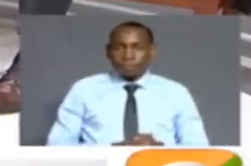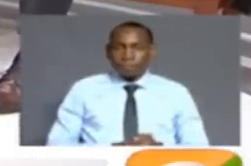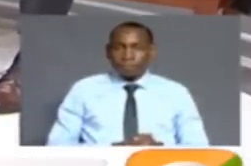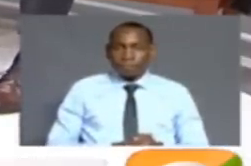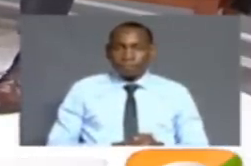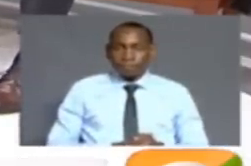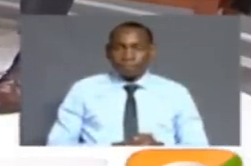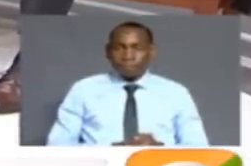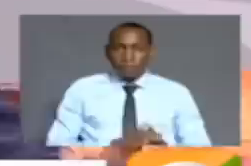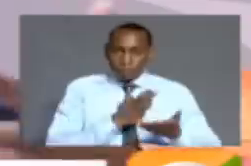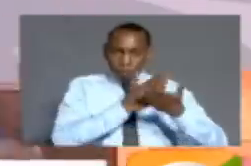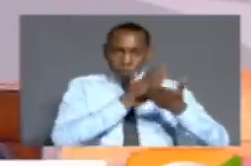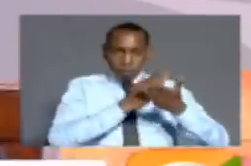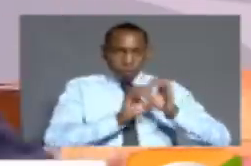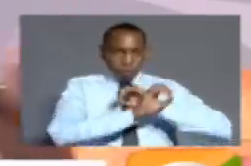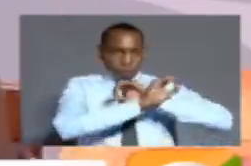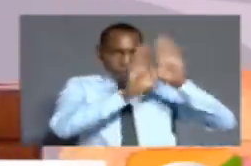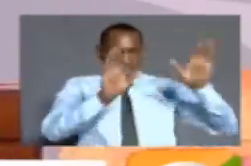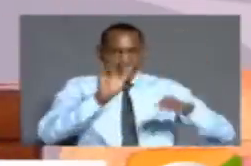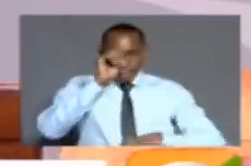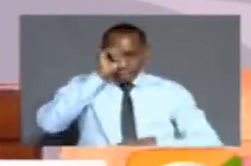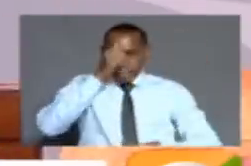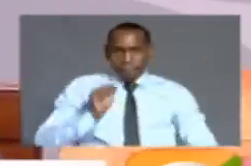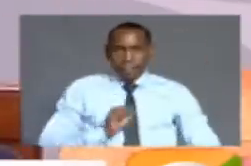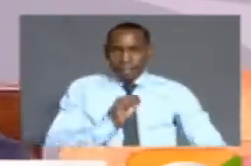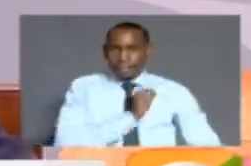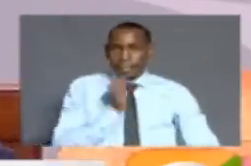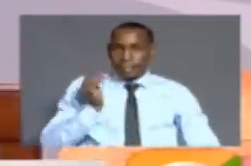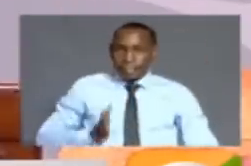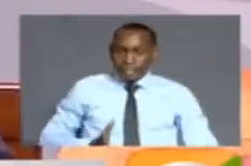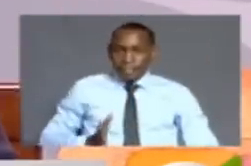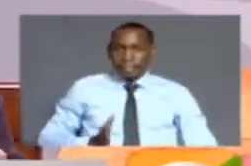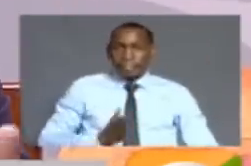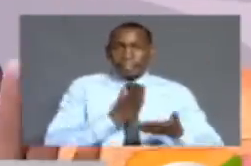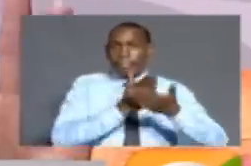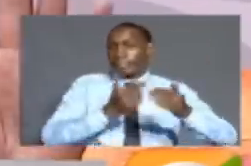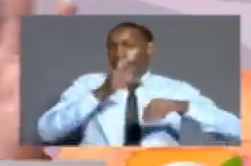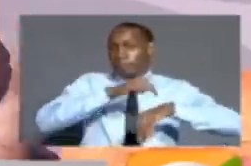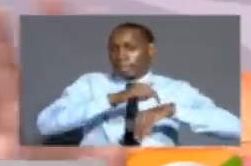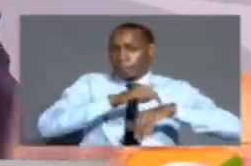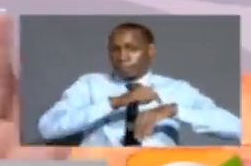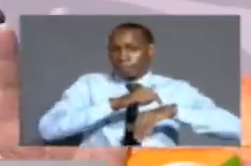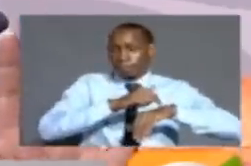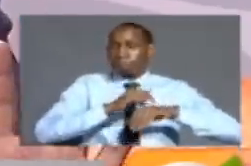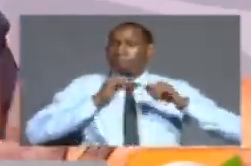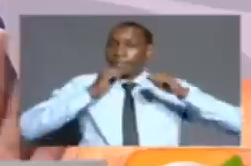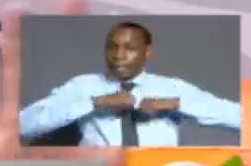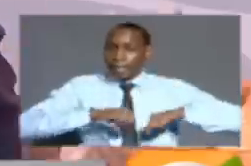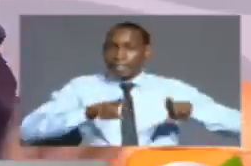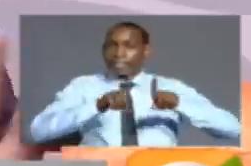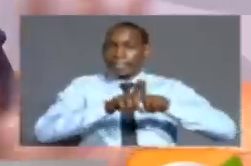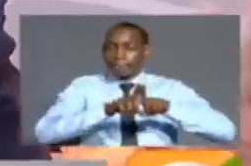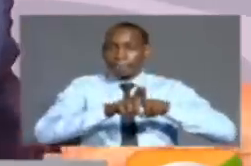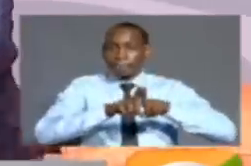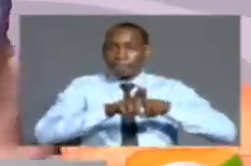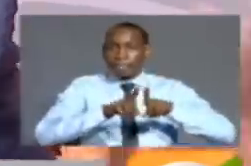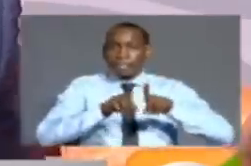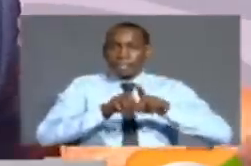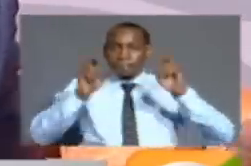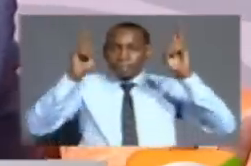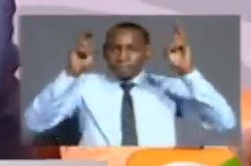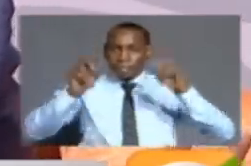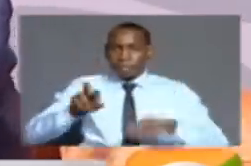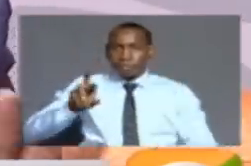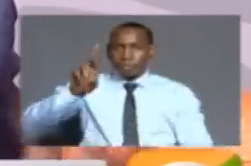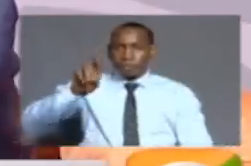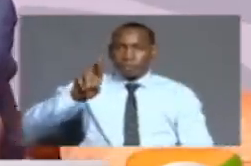is a very, very eloquent and intelligent senator. Yes. And sometimes, I agree. Even this issue of Ruaraka,